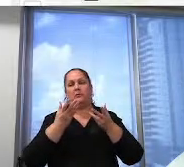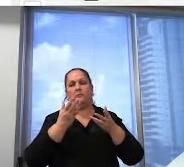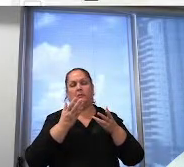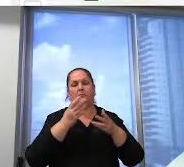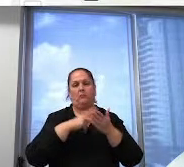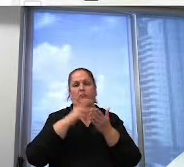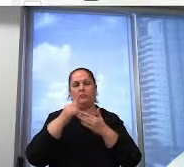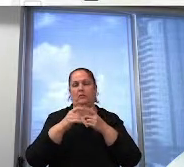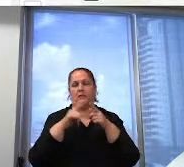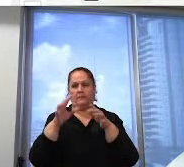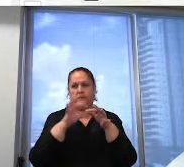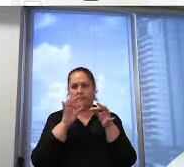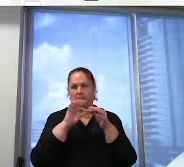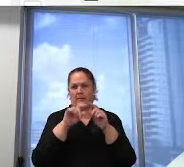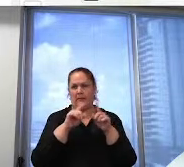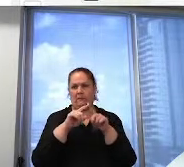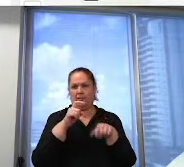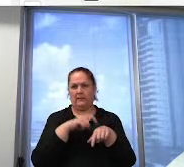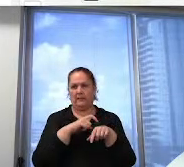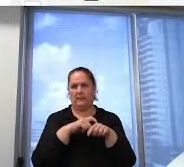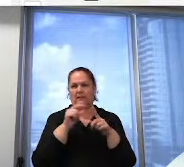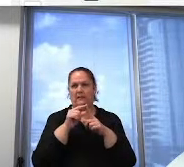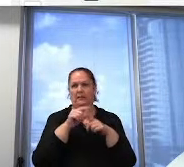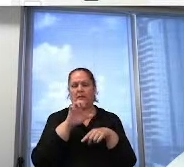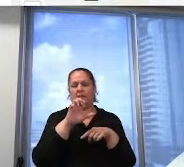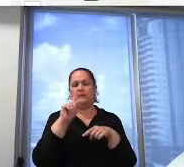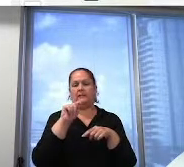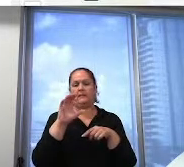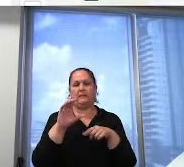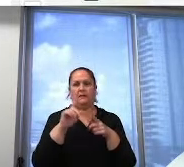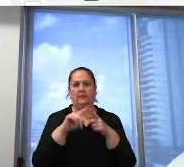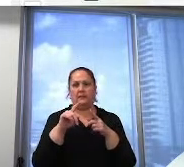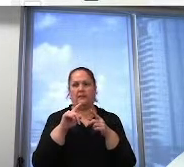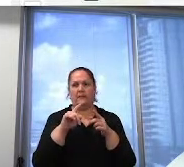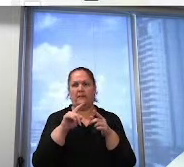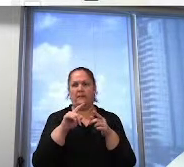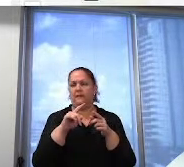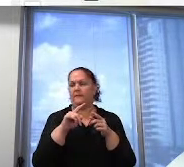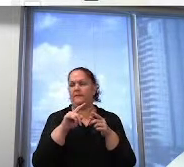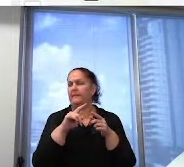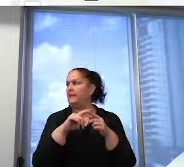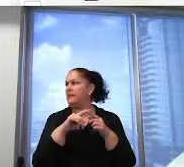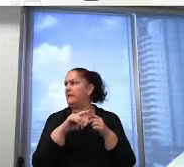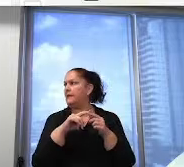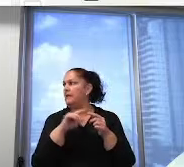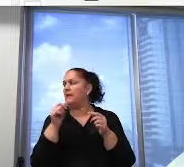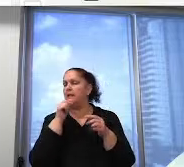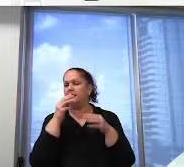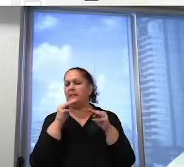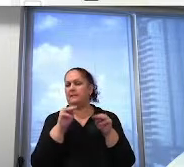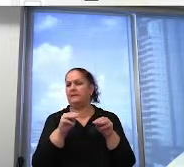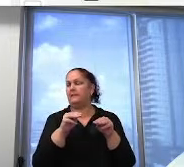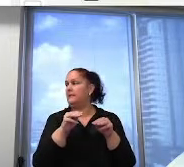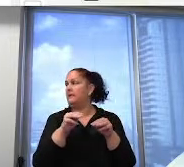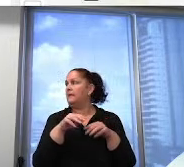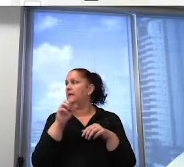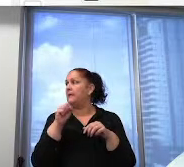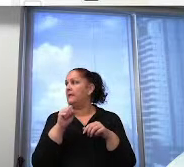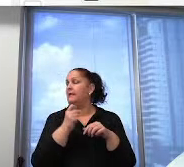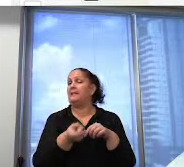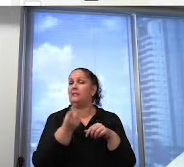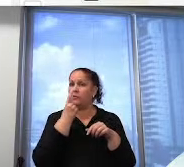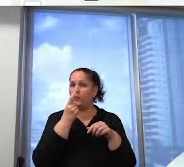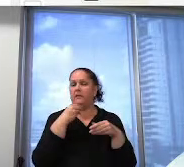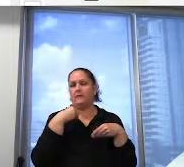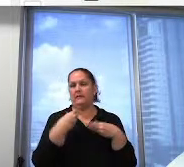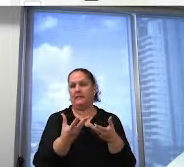want to go back. You mentioned a couple of times the word EPC, engineering, procurement, and construction, as one of the delivery methods. Yes,